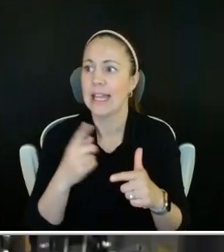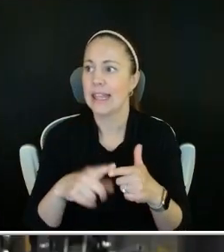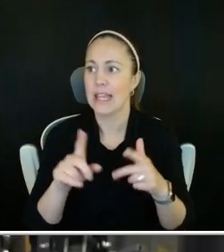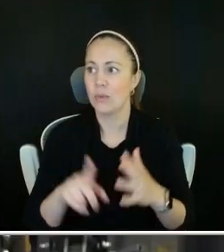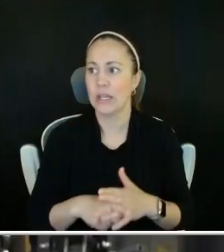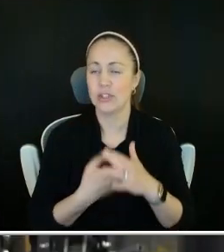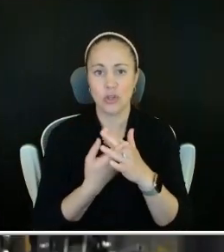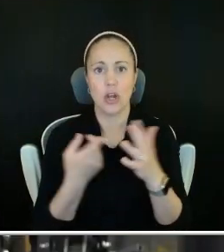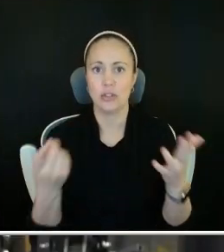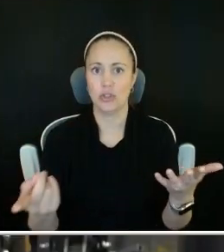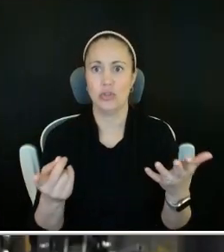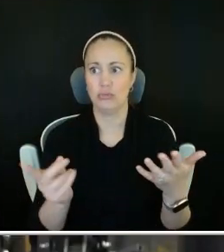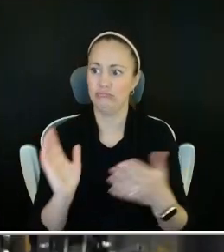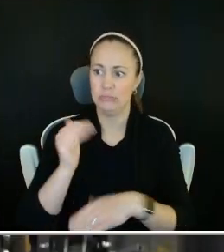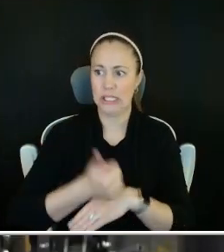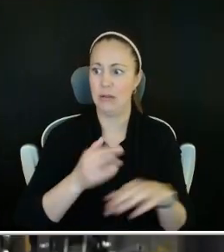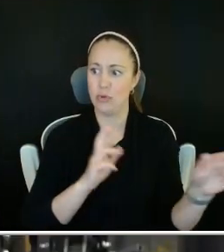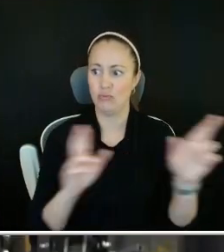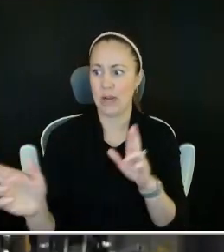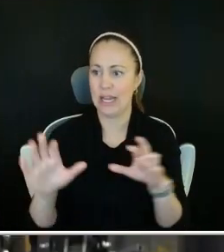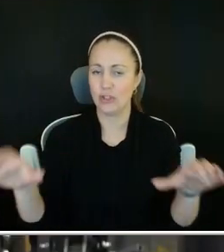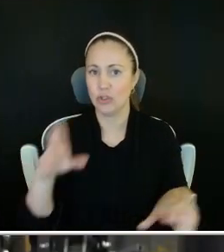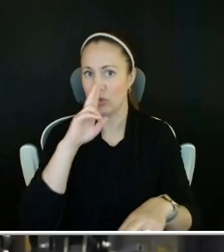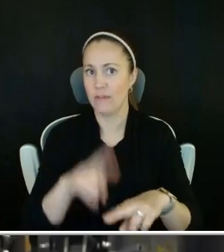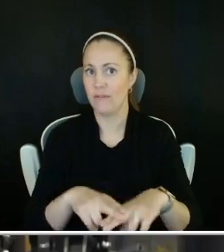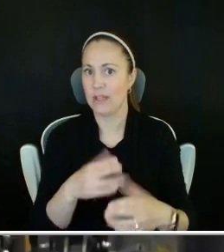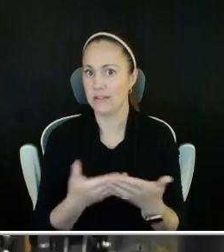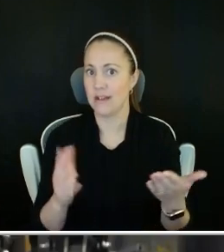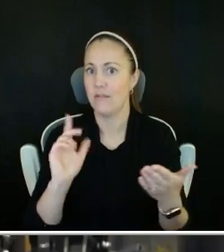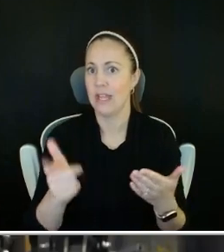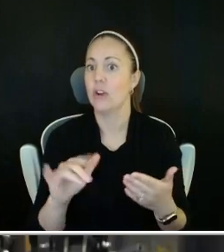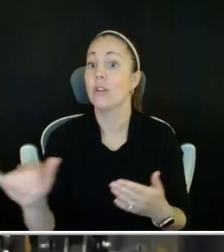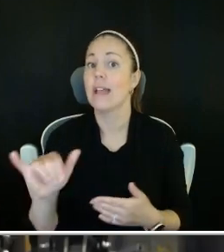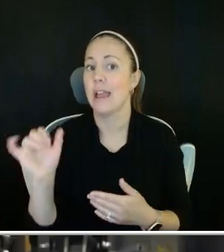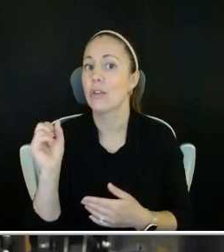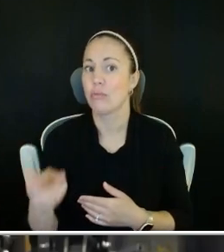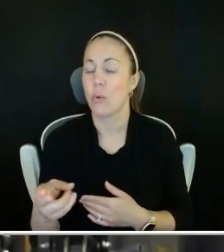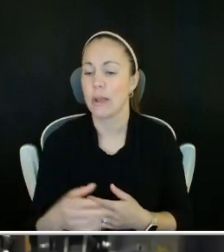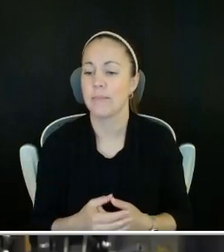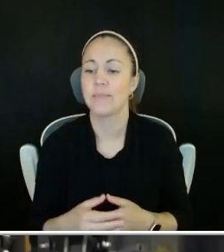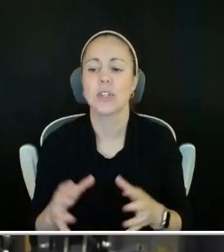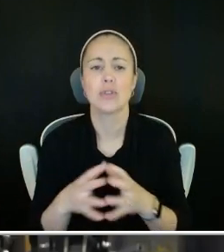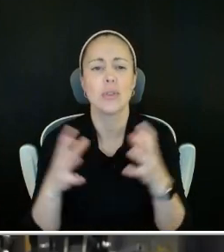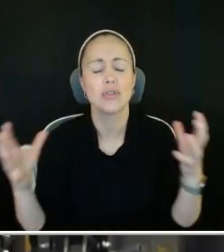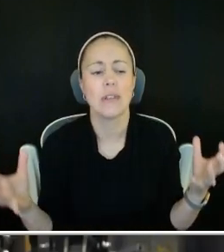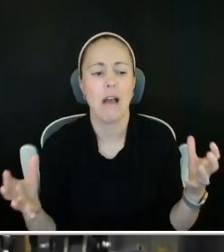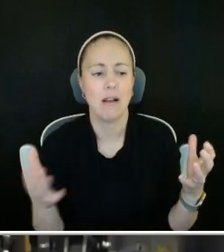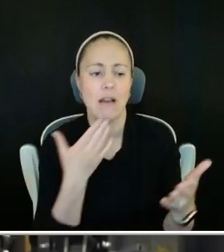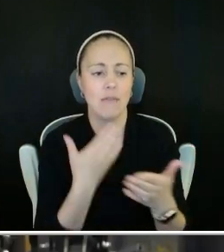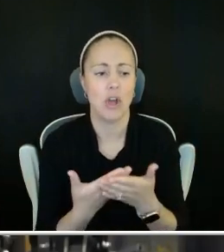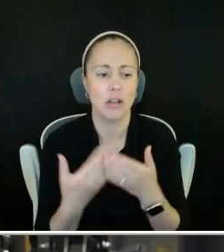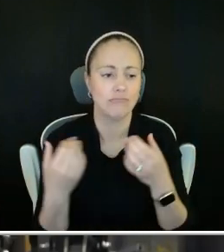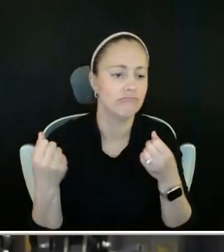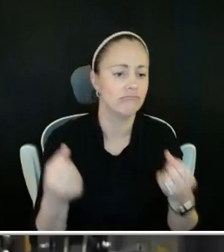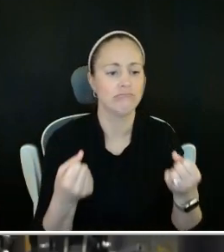able to do the fun stuff later on, like throwing. So there are a lot of foundational exercises that we do both for the upper and lower body, but we